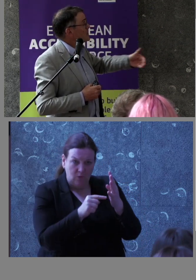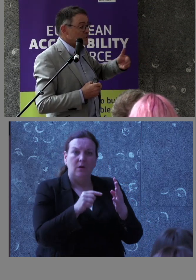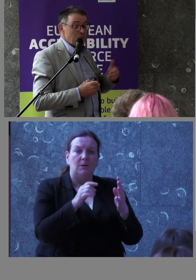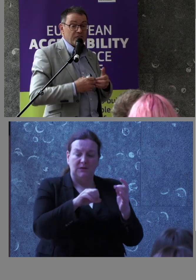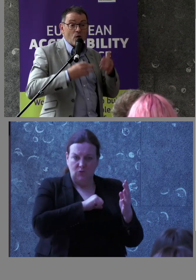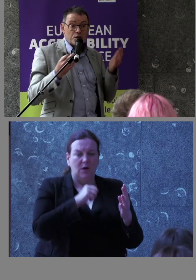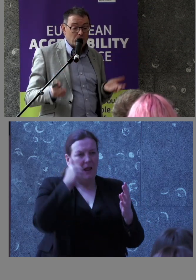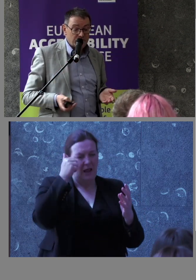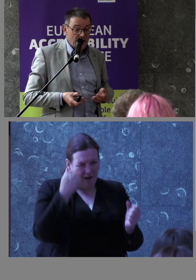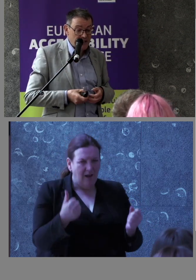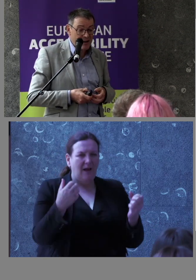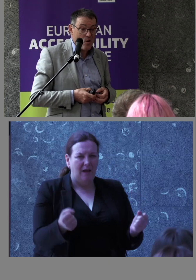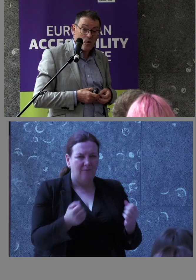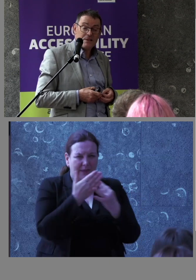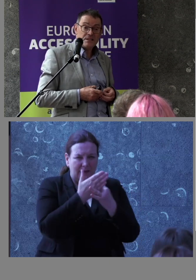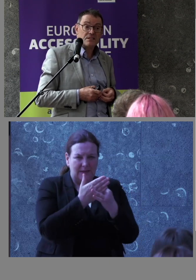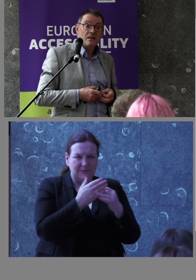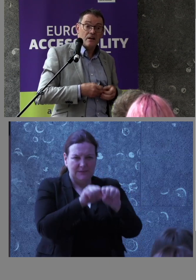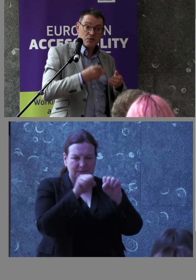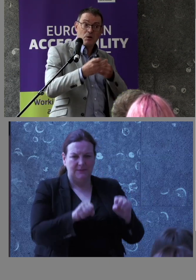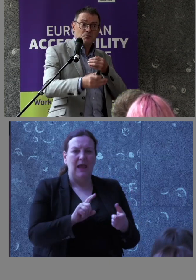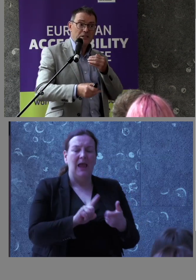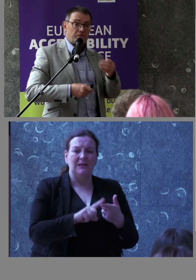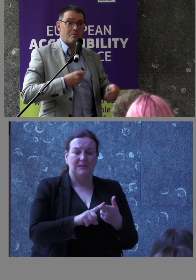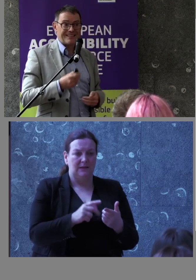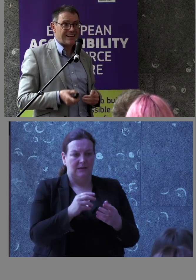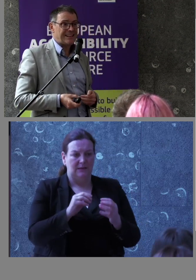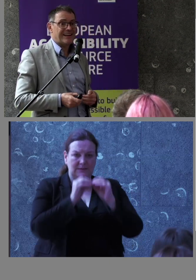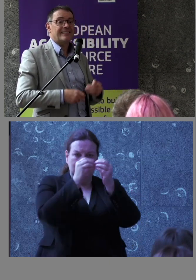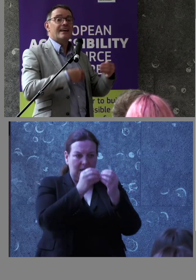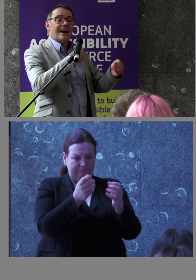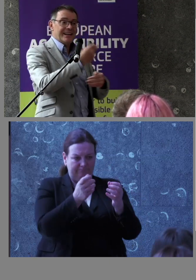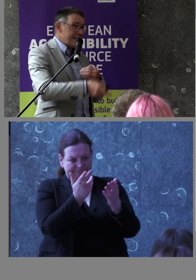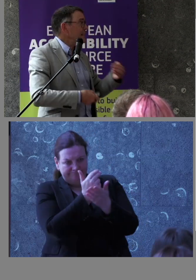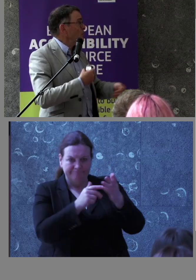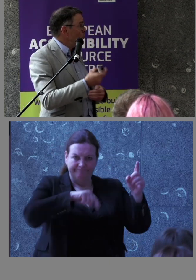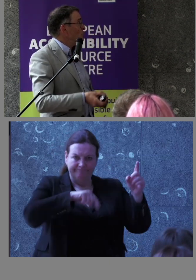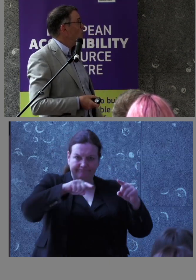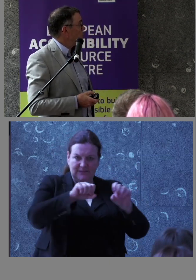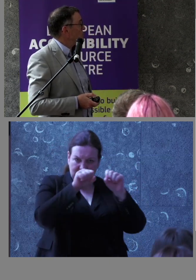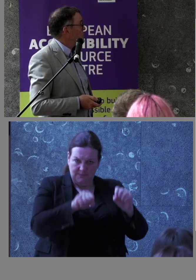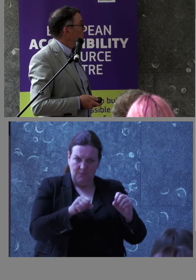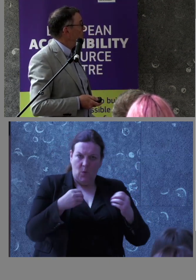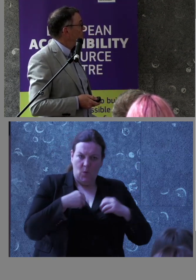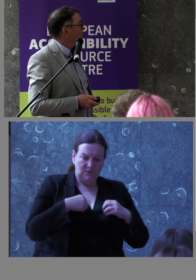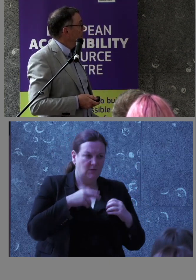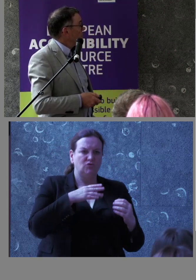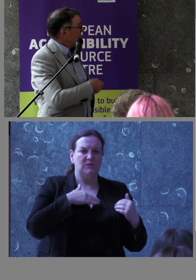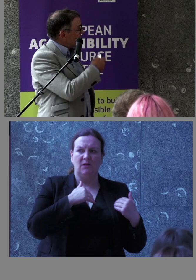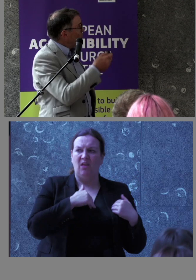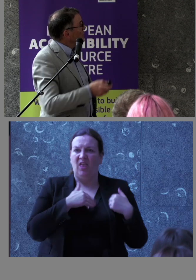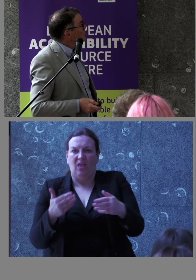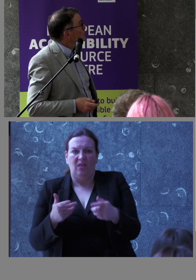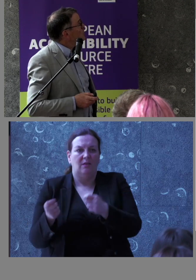that the widgets they're using are at the standards. They still have responsibility to make sure the flow works. And as you can see, I didn't